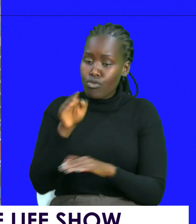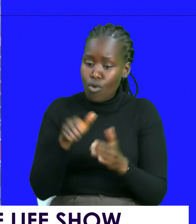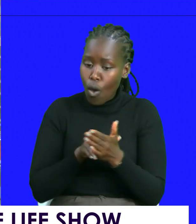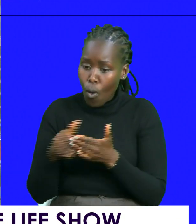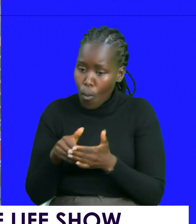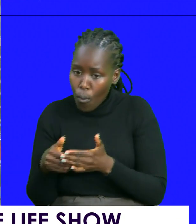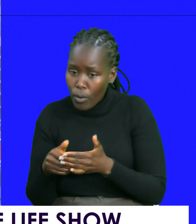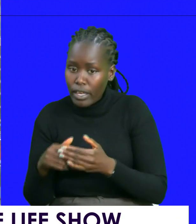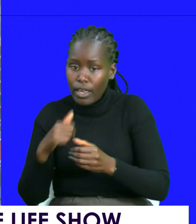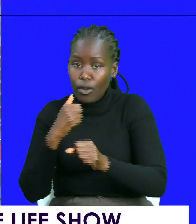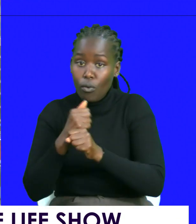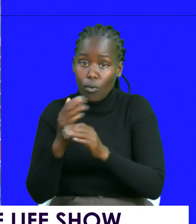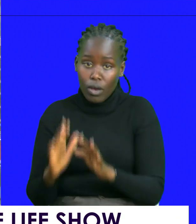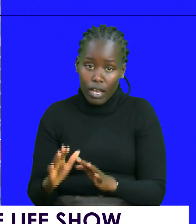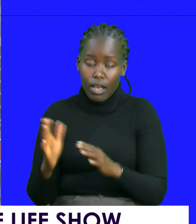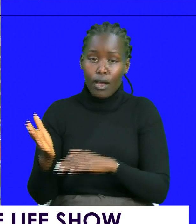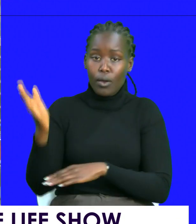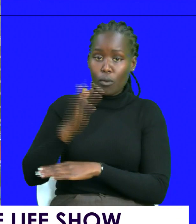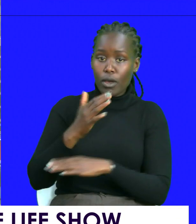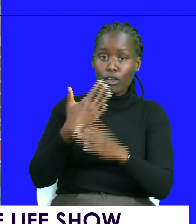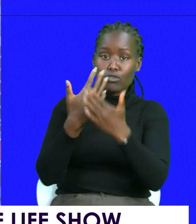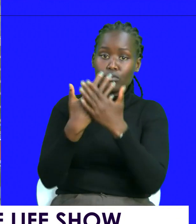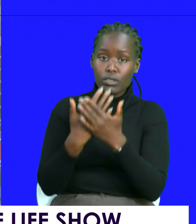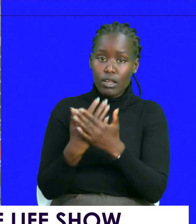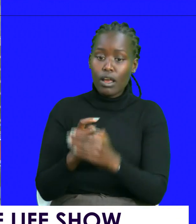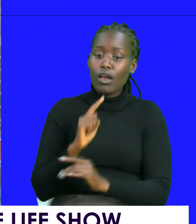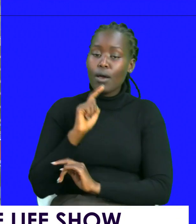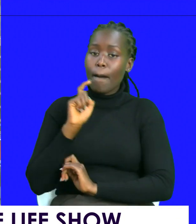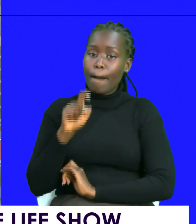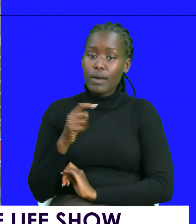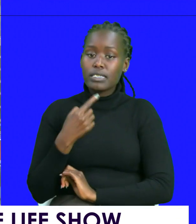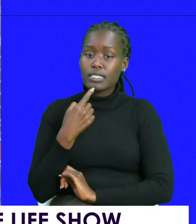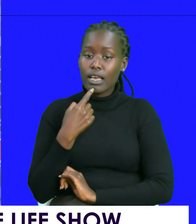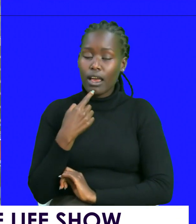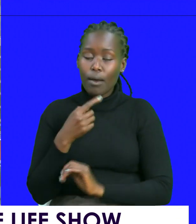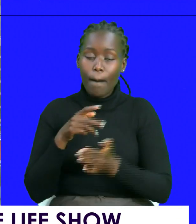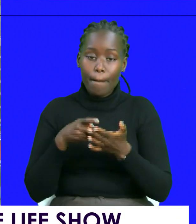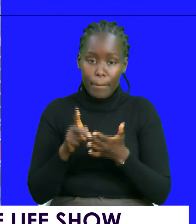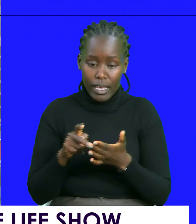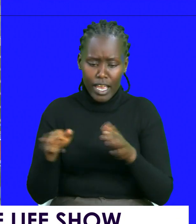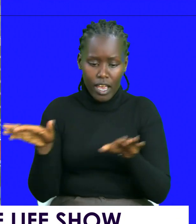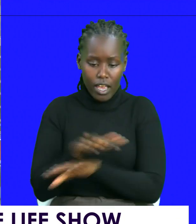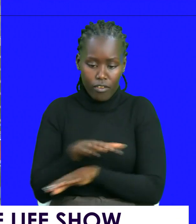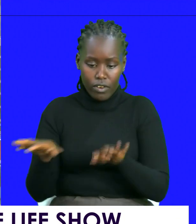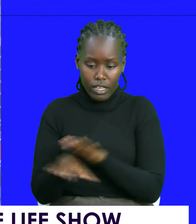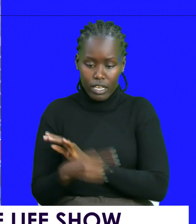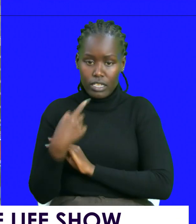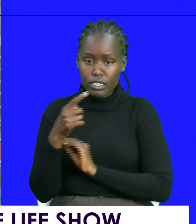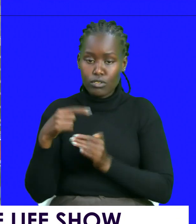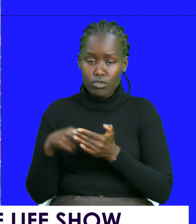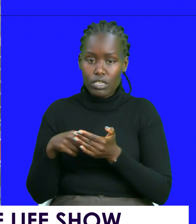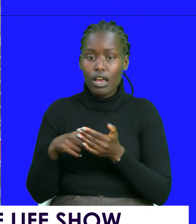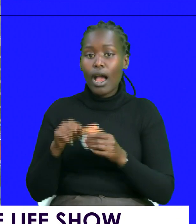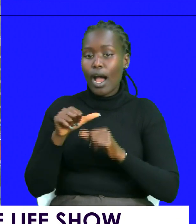servant, I am taking you back into prison until you pay everything." It tells you something about that Christian faith.